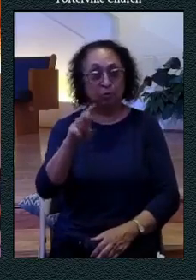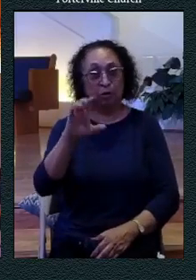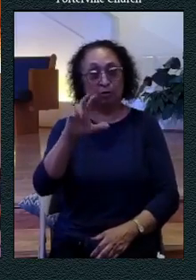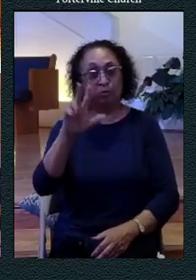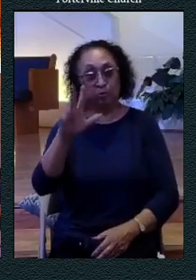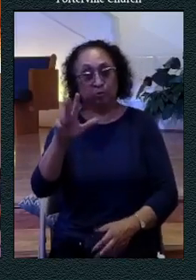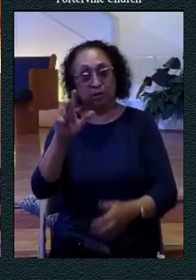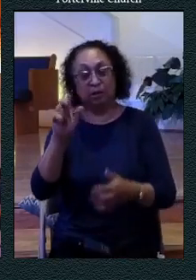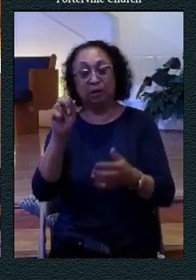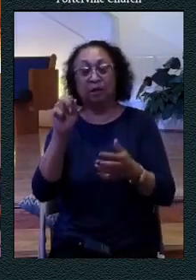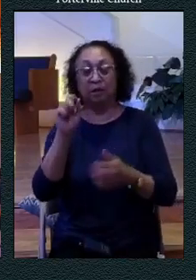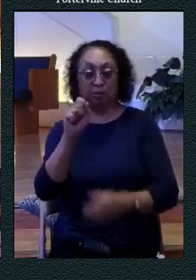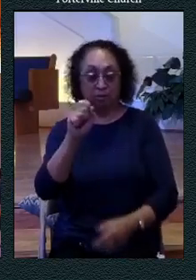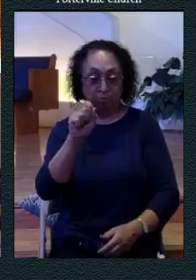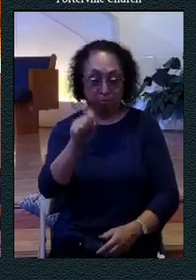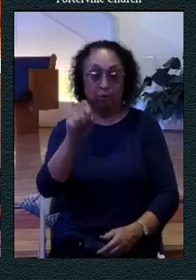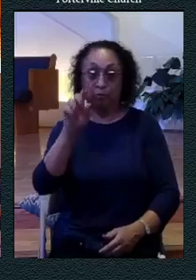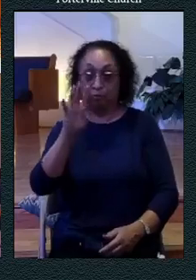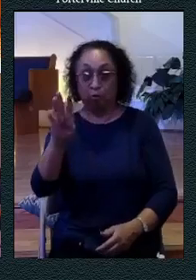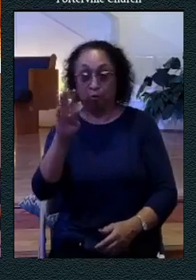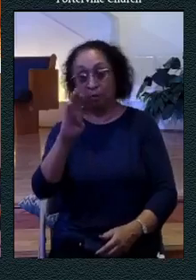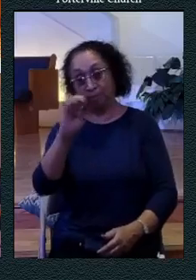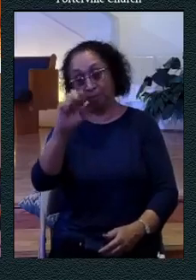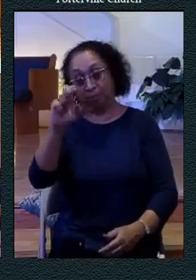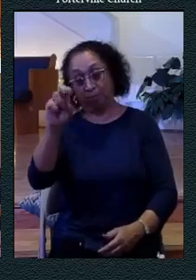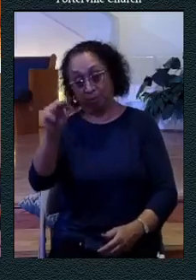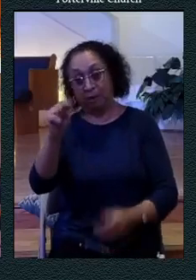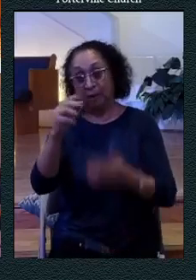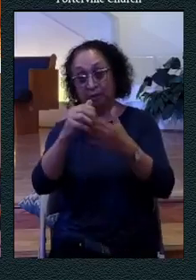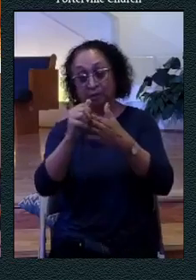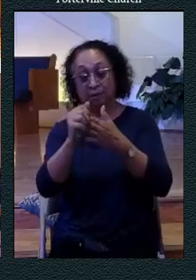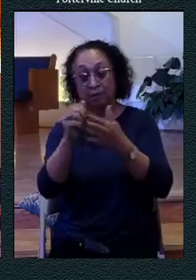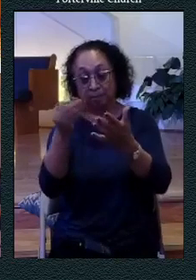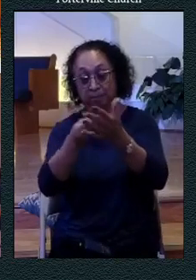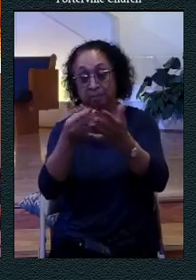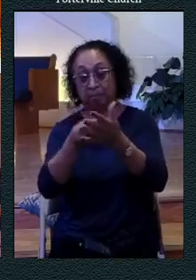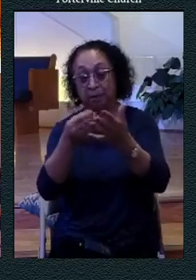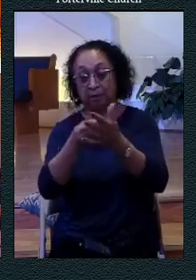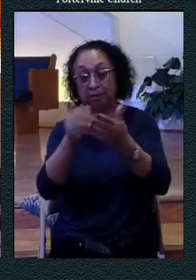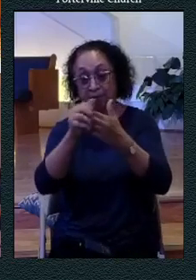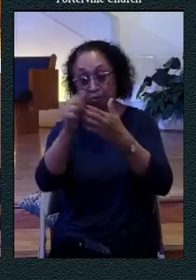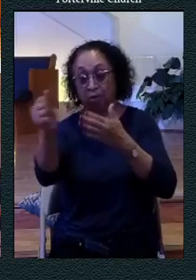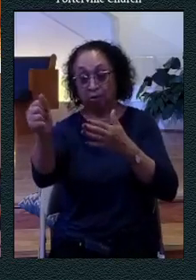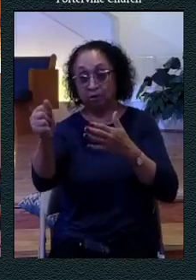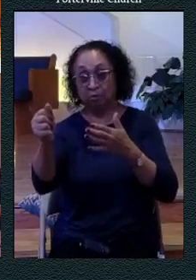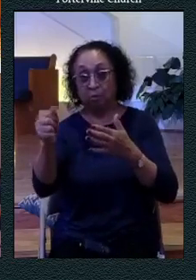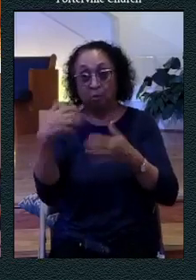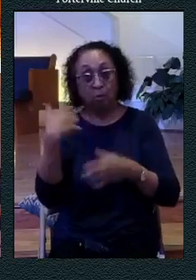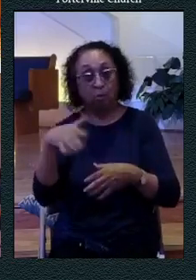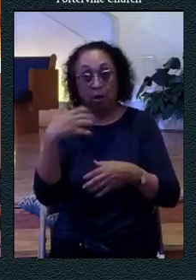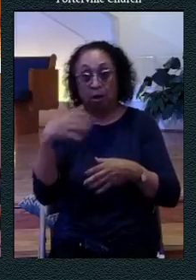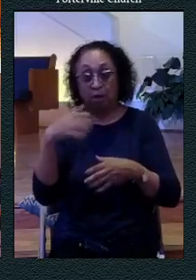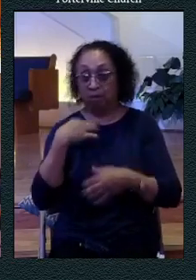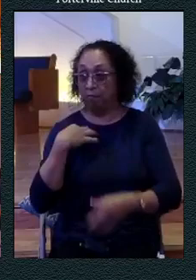$203.4 billion. That's pretty amazing, isn't it? So